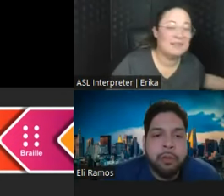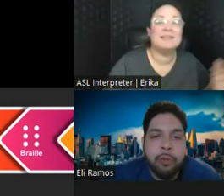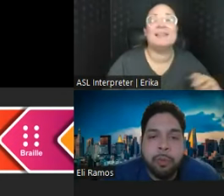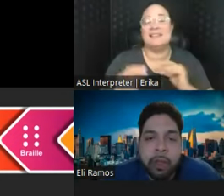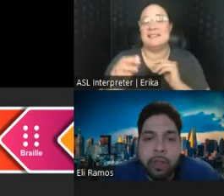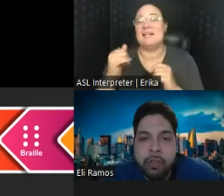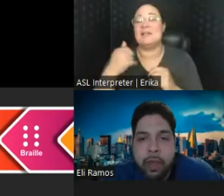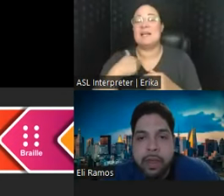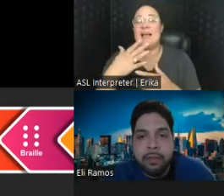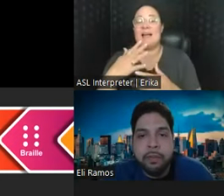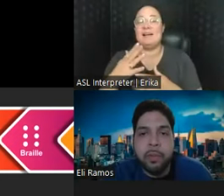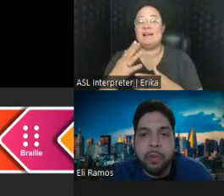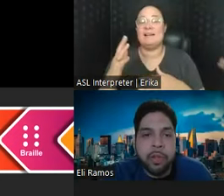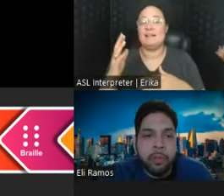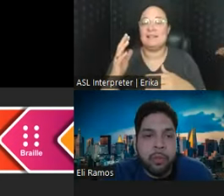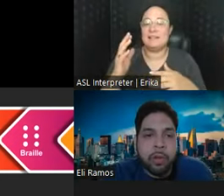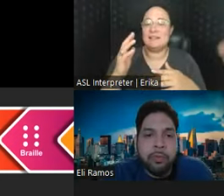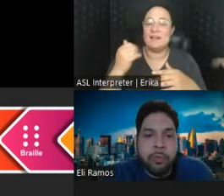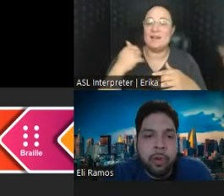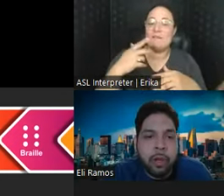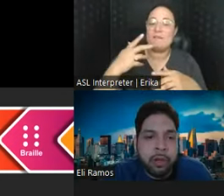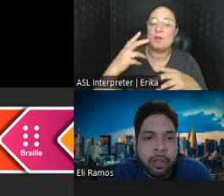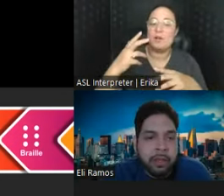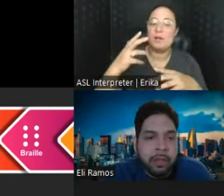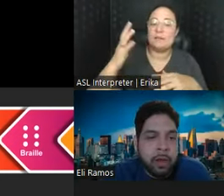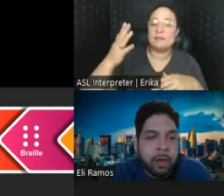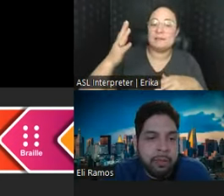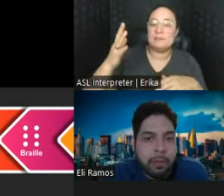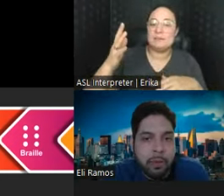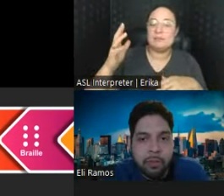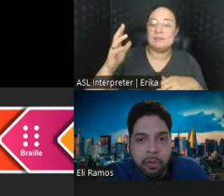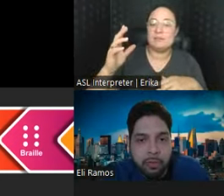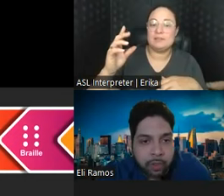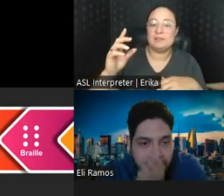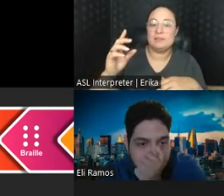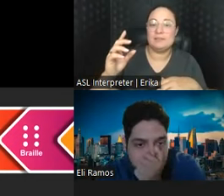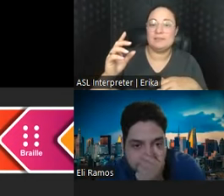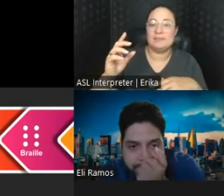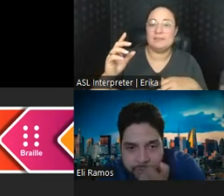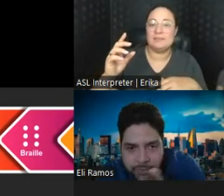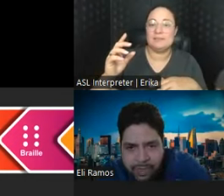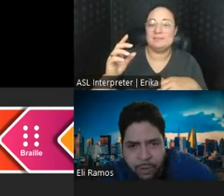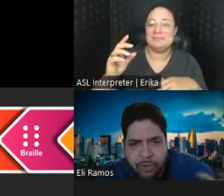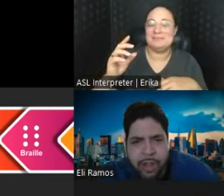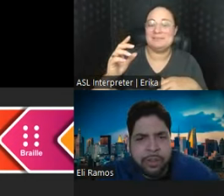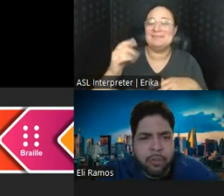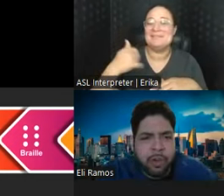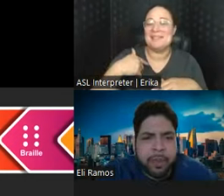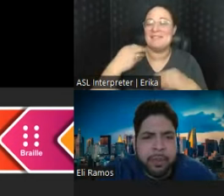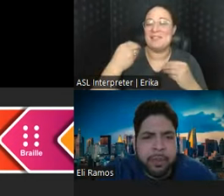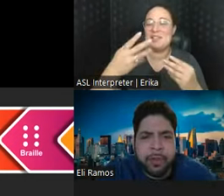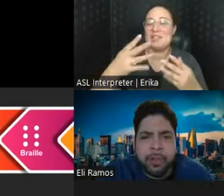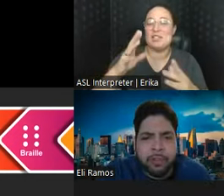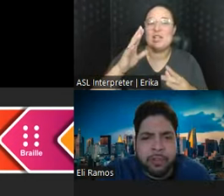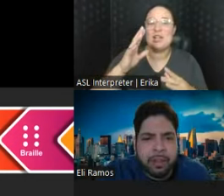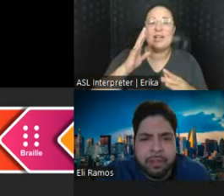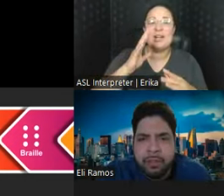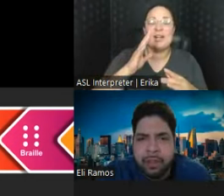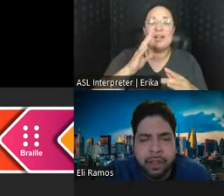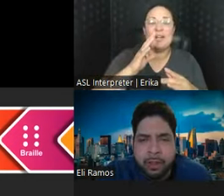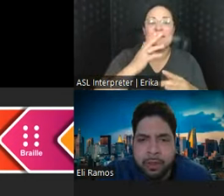All right, so for speech, disability community, for one, you want to give the person your full attention. Don't try to interrupt them or finish